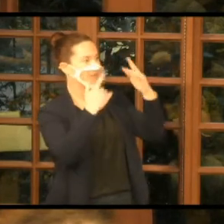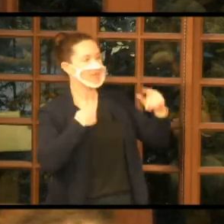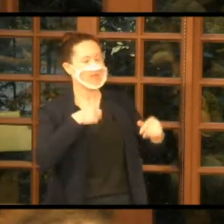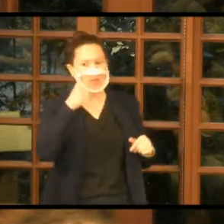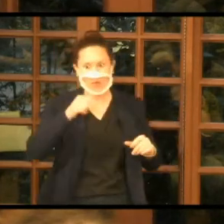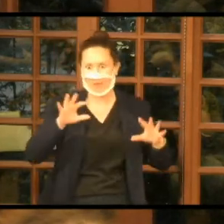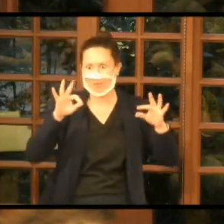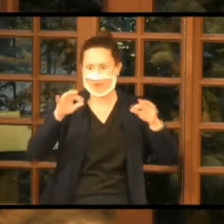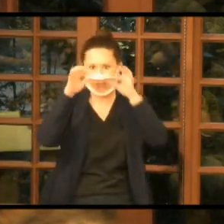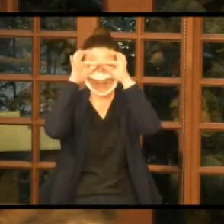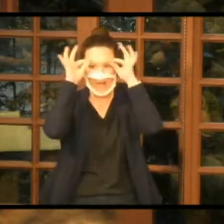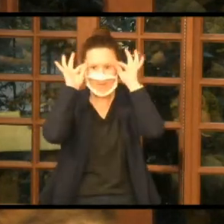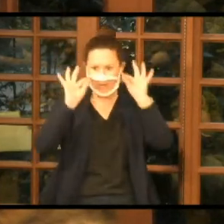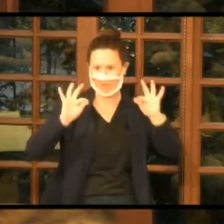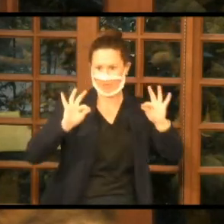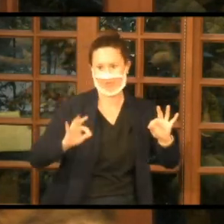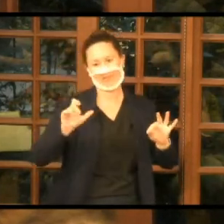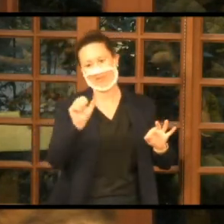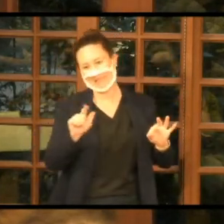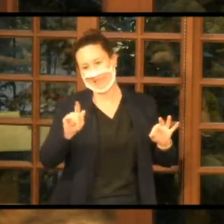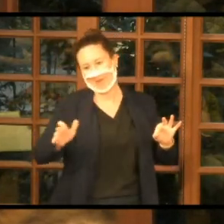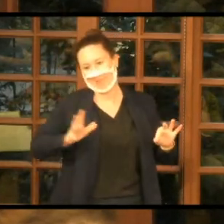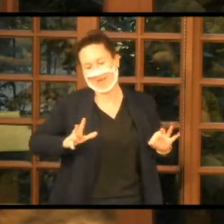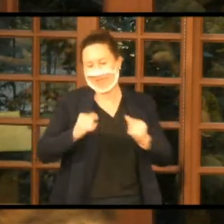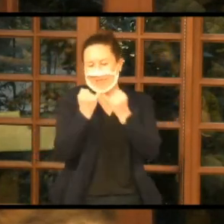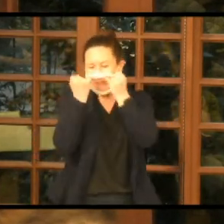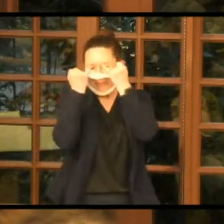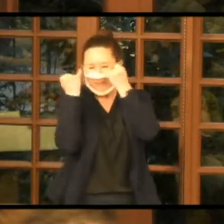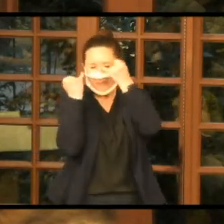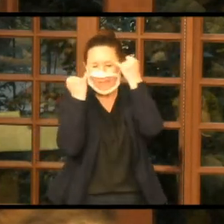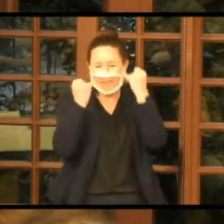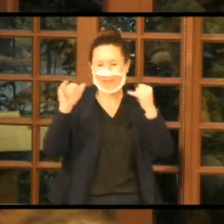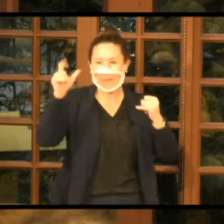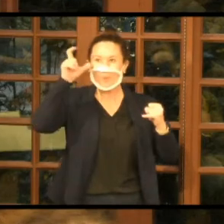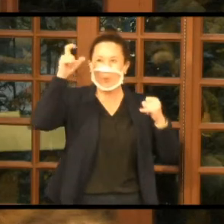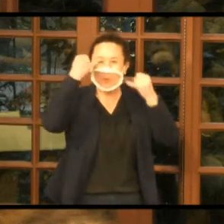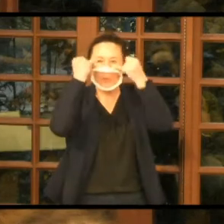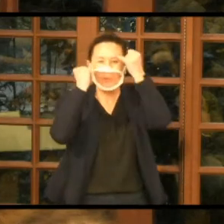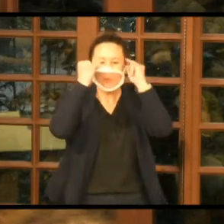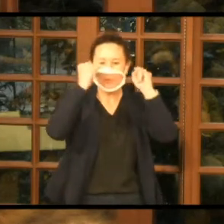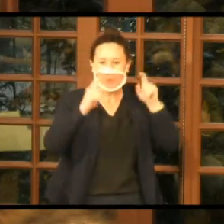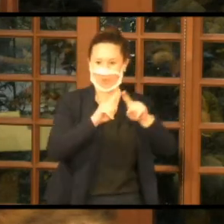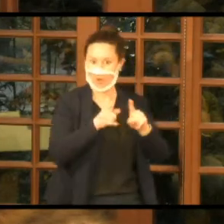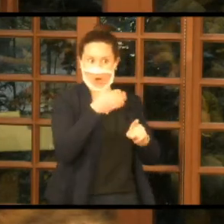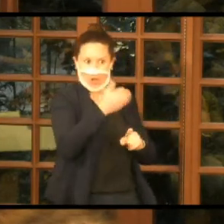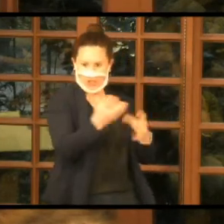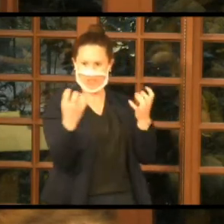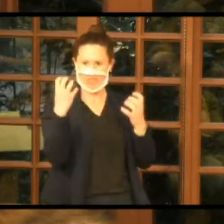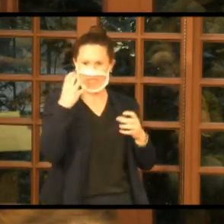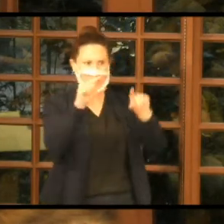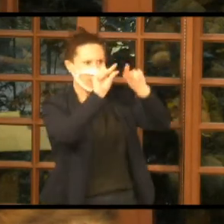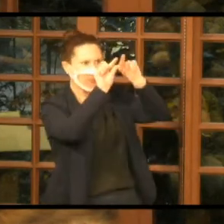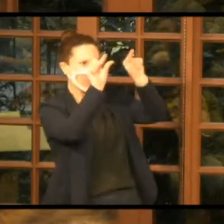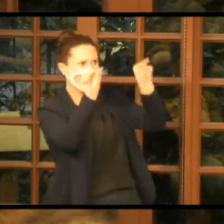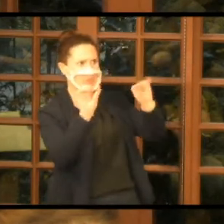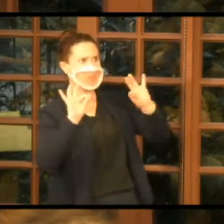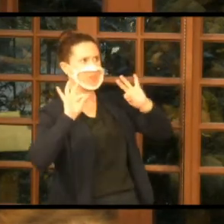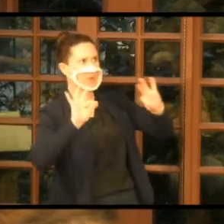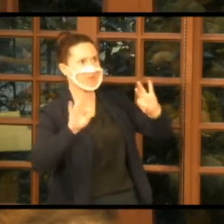magnificent eyebrows. Though the style at that time was thin little half moons, her thick, nearly neatly shaped ones shined with